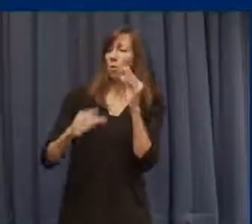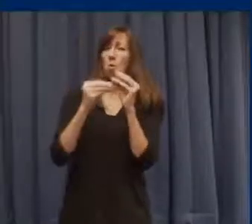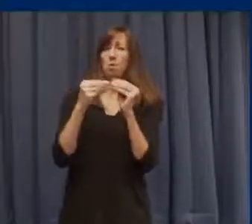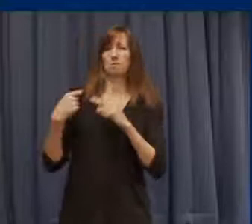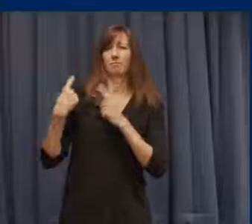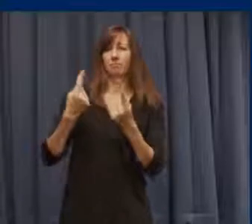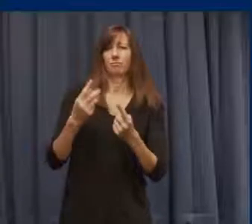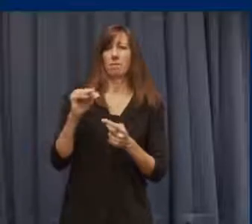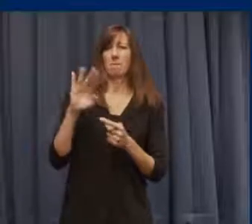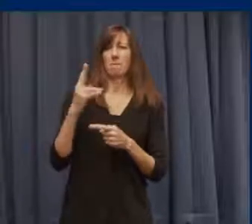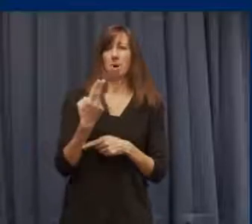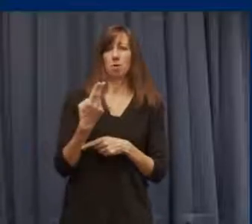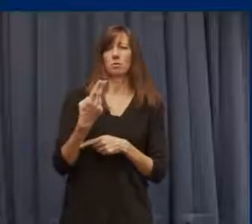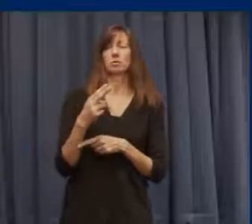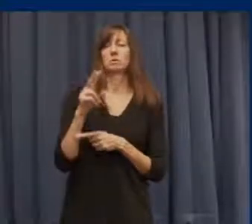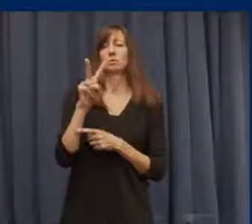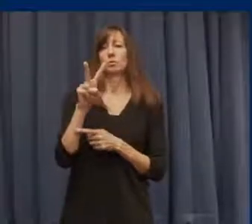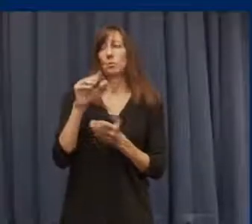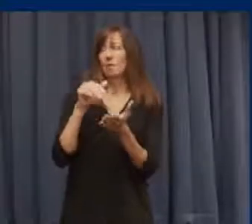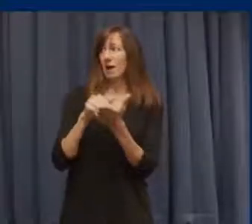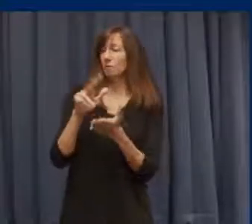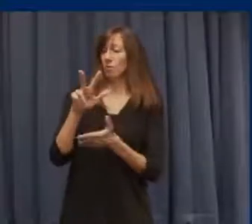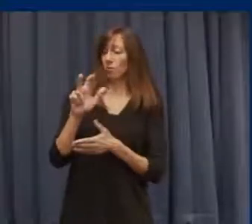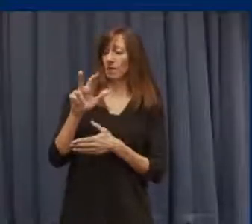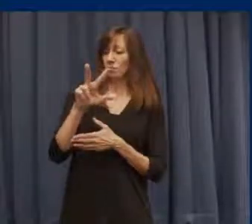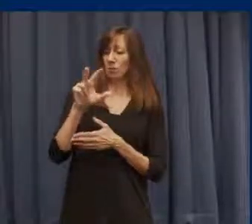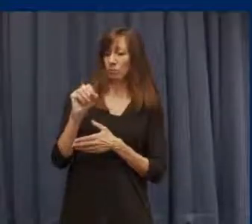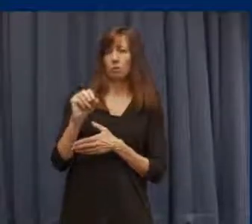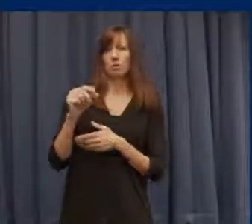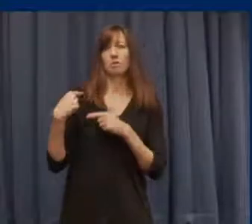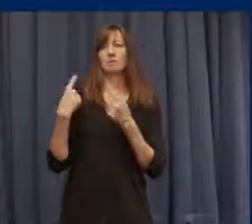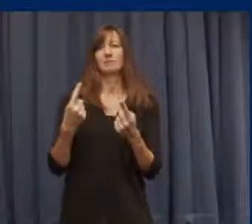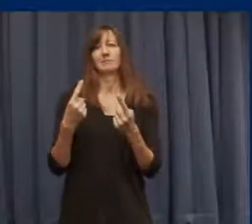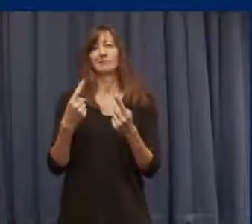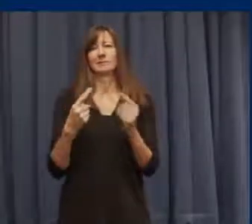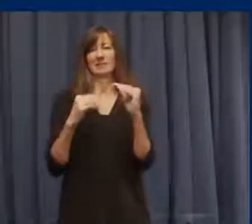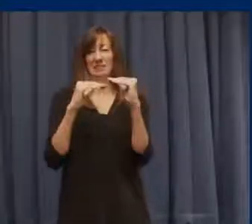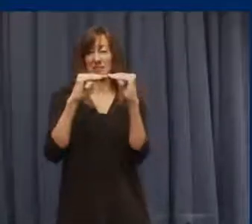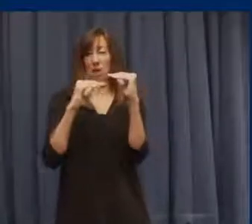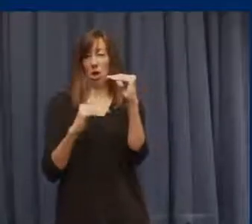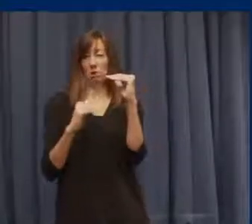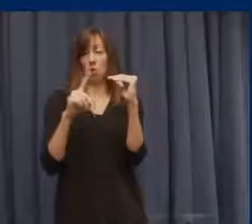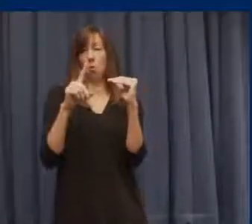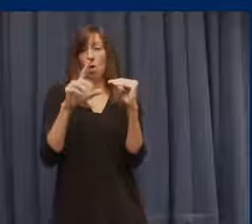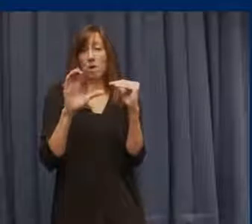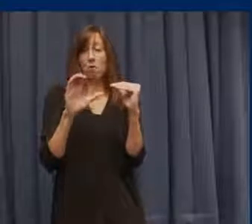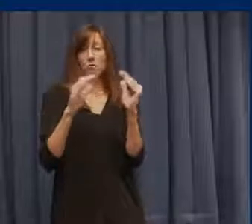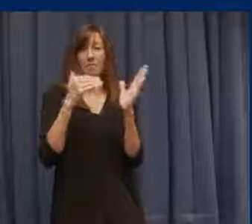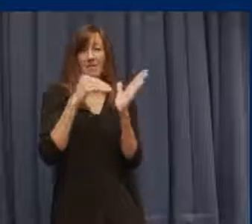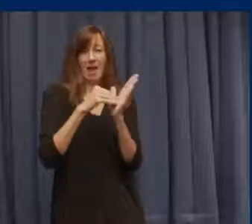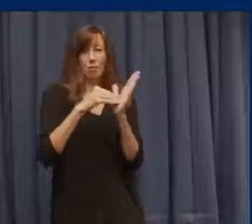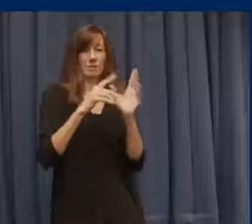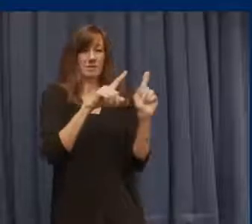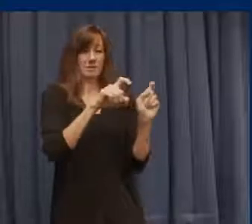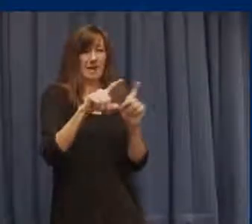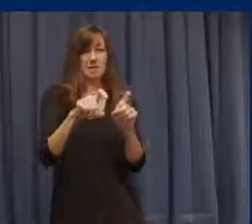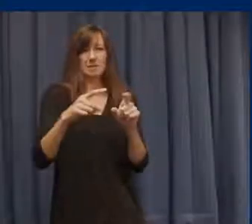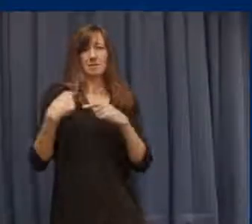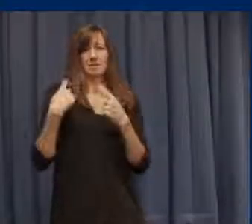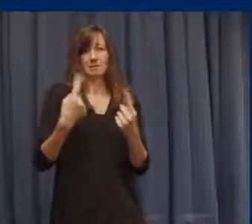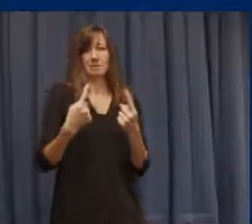2,330, and we are just shy of 100,000 tests completed since the beginning of COVID,